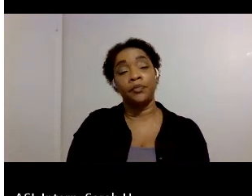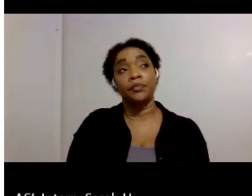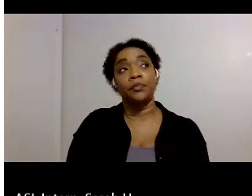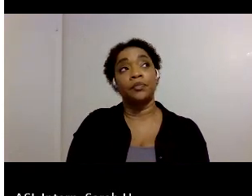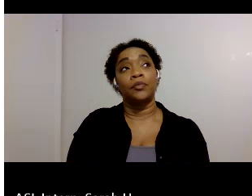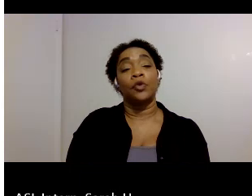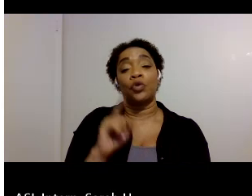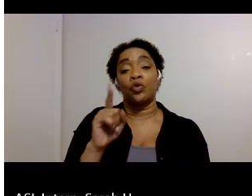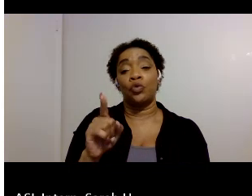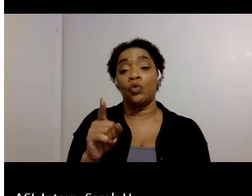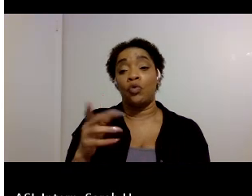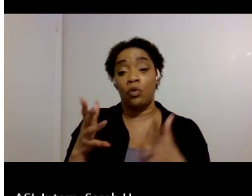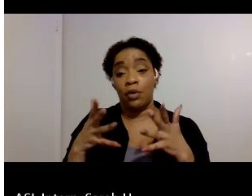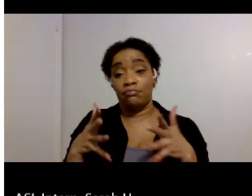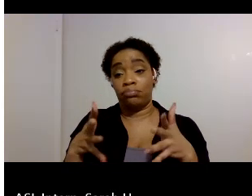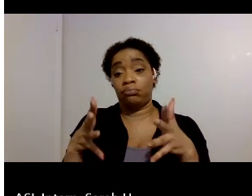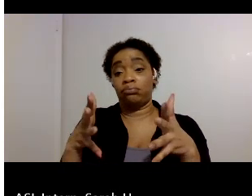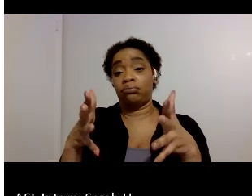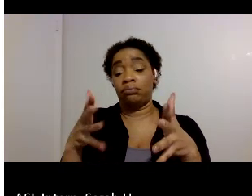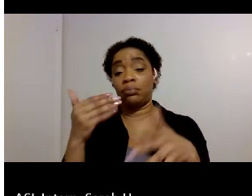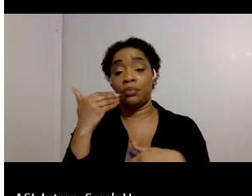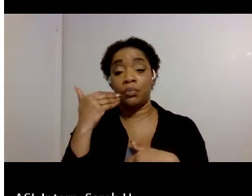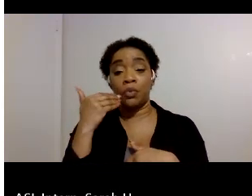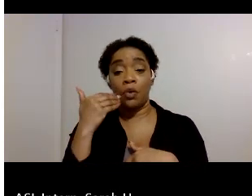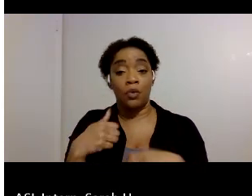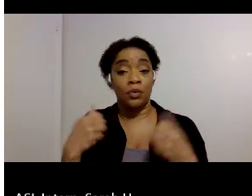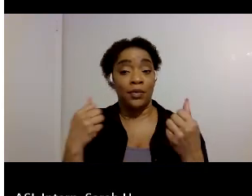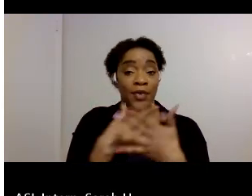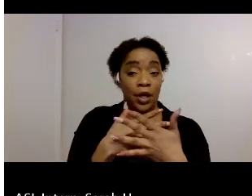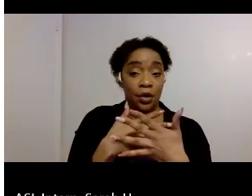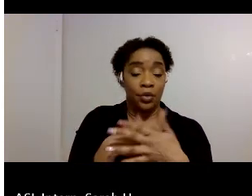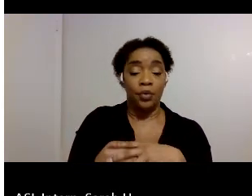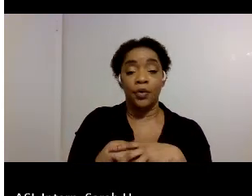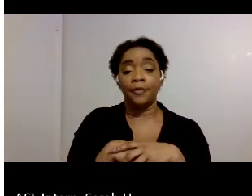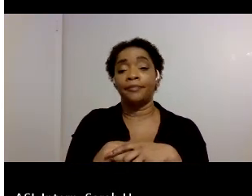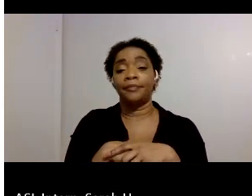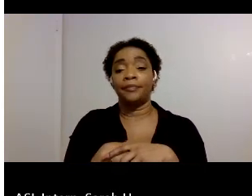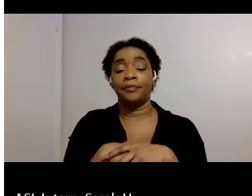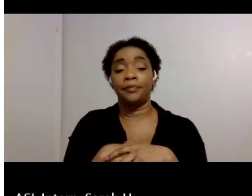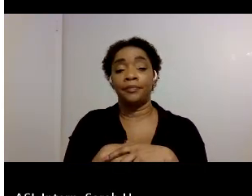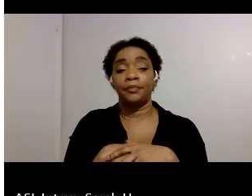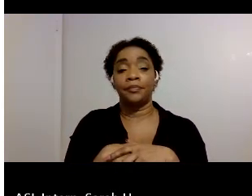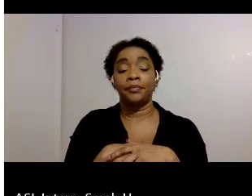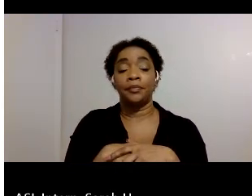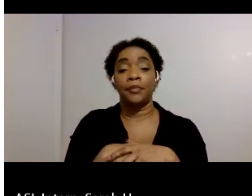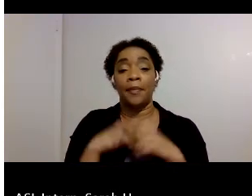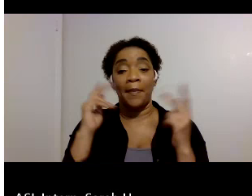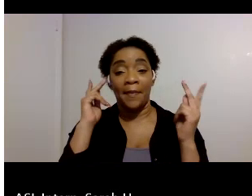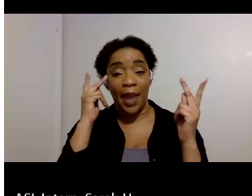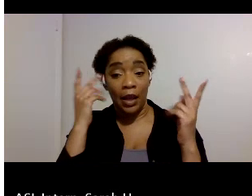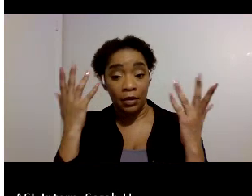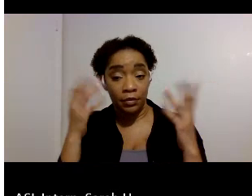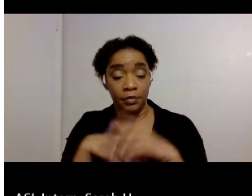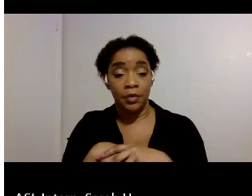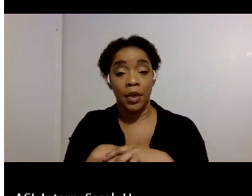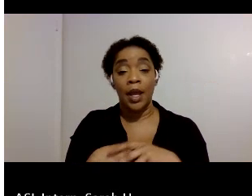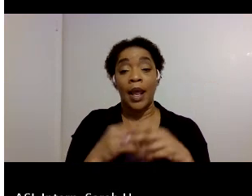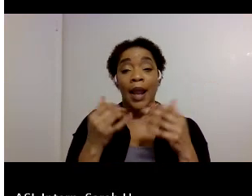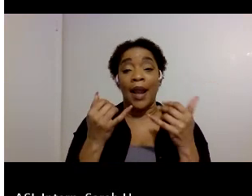state, uh, some in a panic and fear. Now you have to, in addition to figuring out what's going on and deciding what's